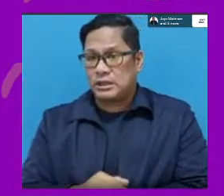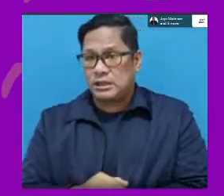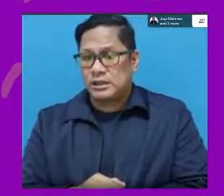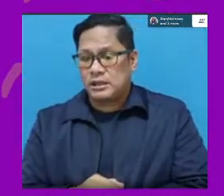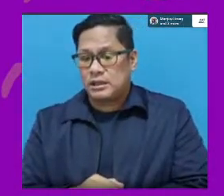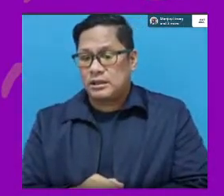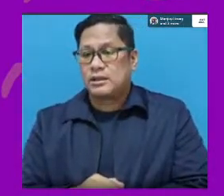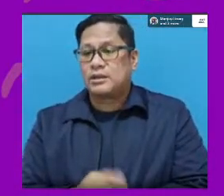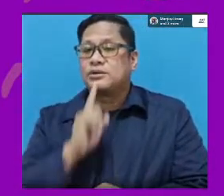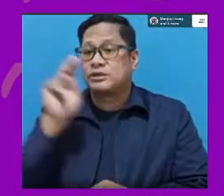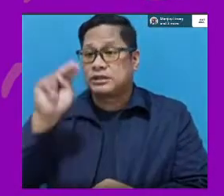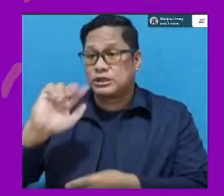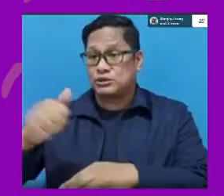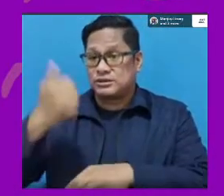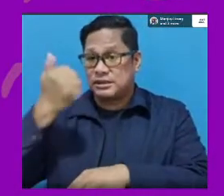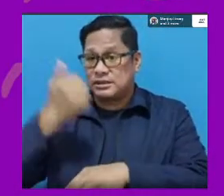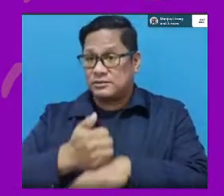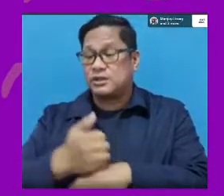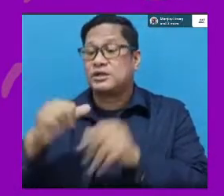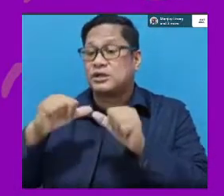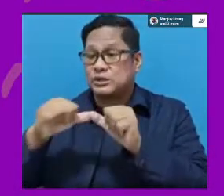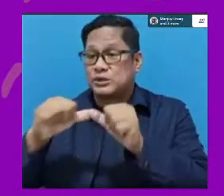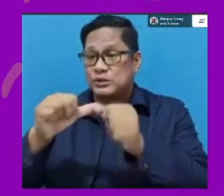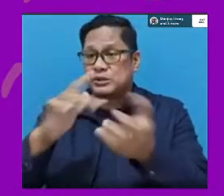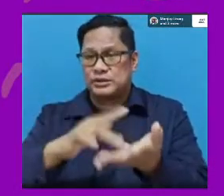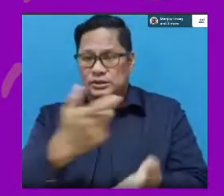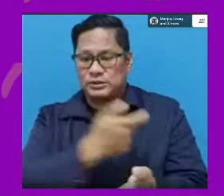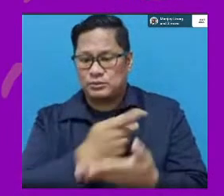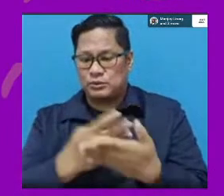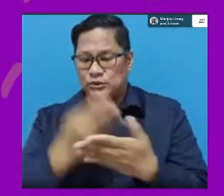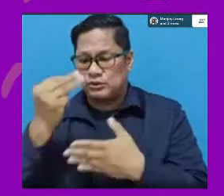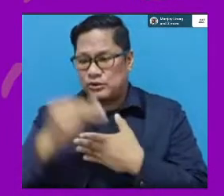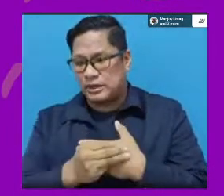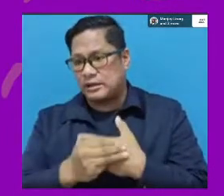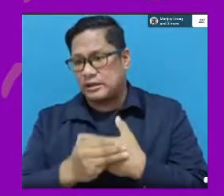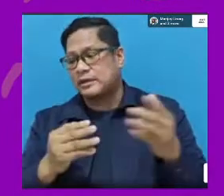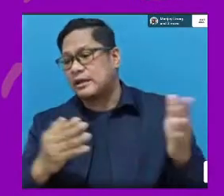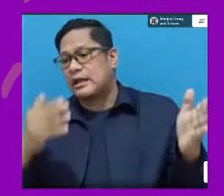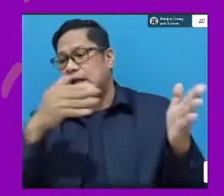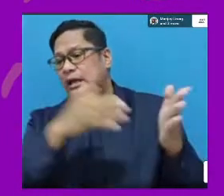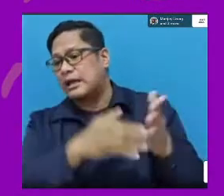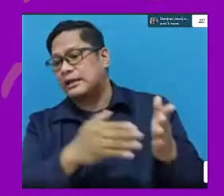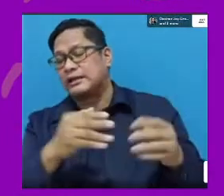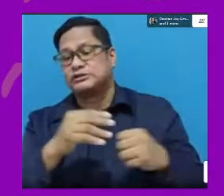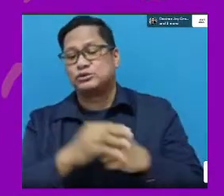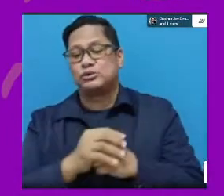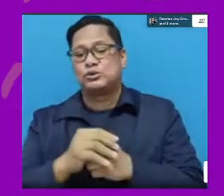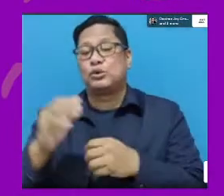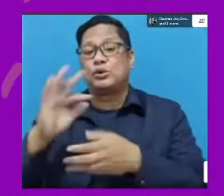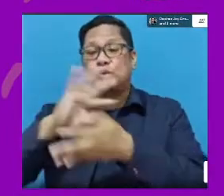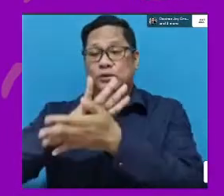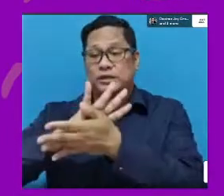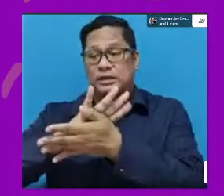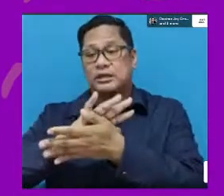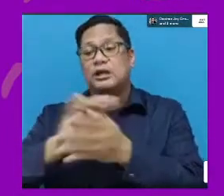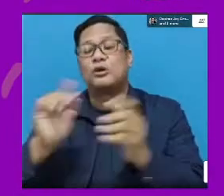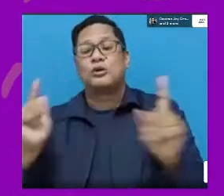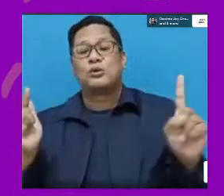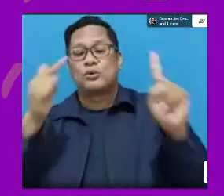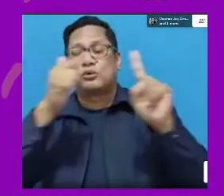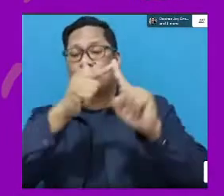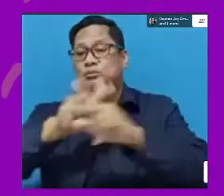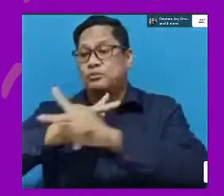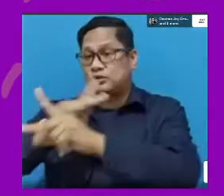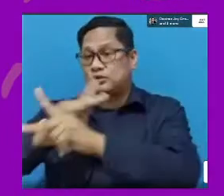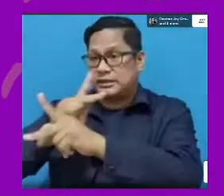need to establish sustainable immunization program against COVID-19 with the goal of protecting the